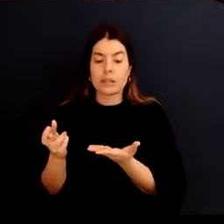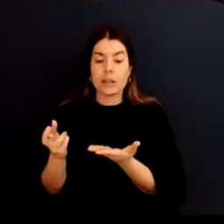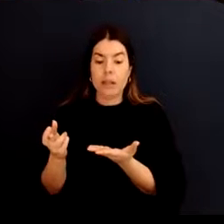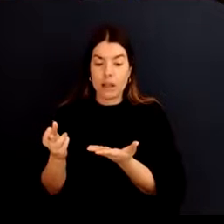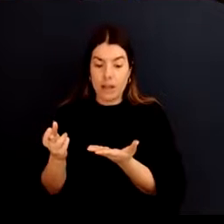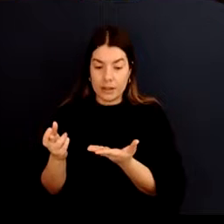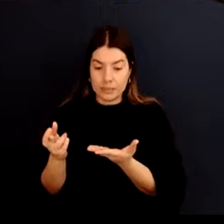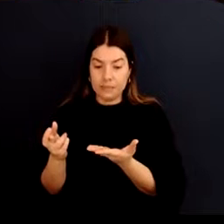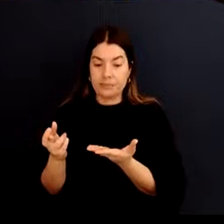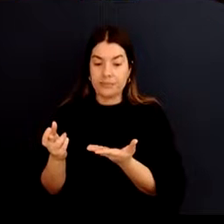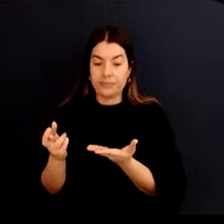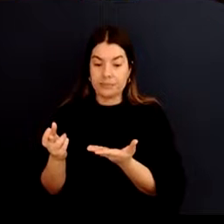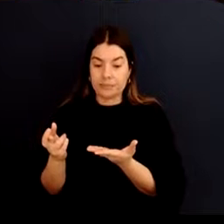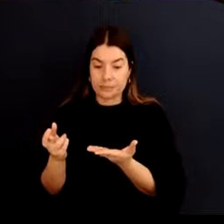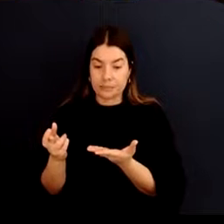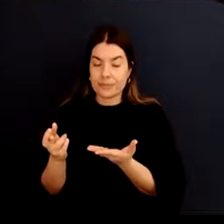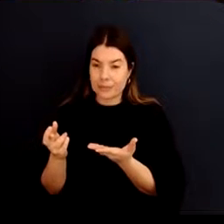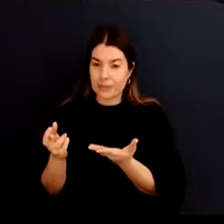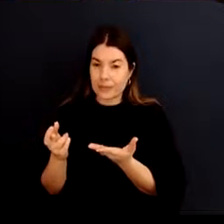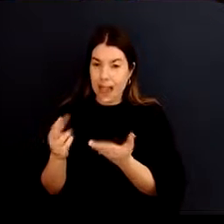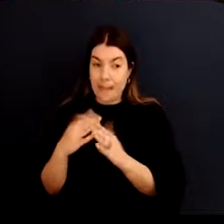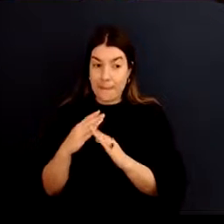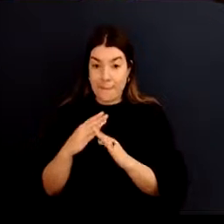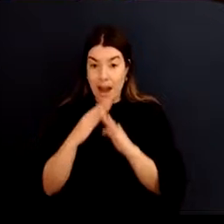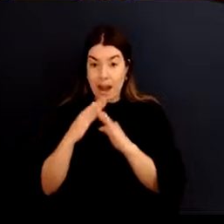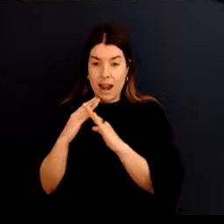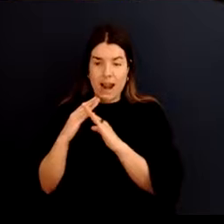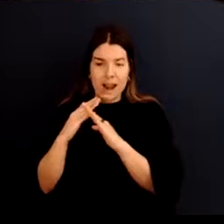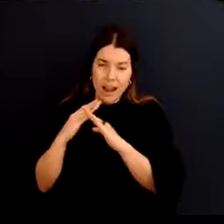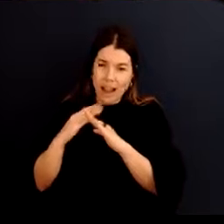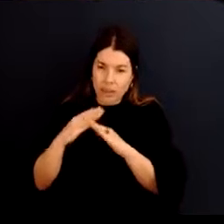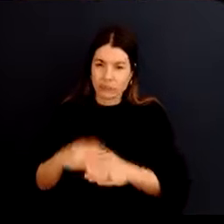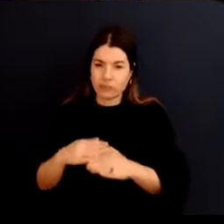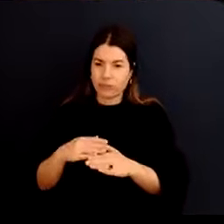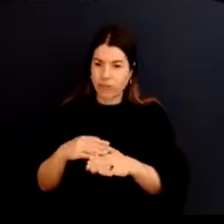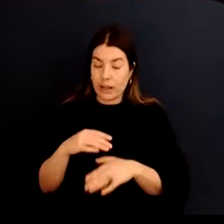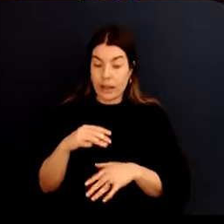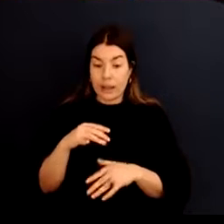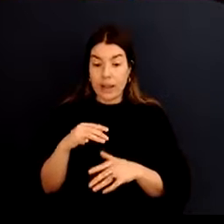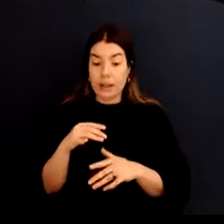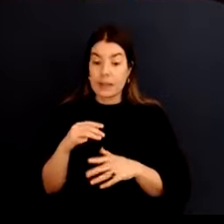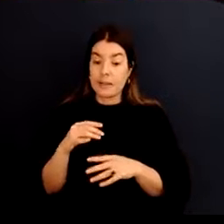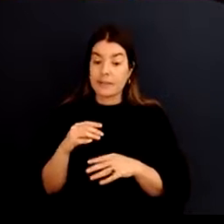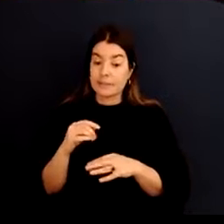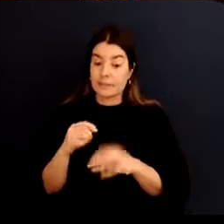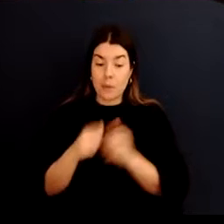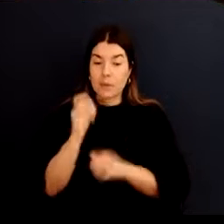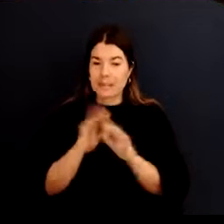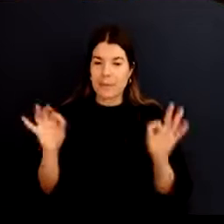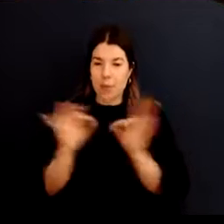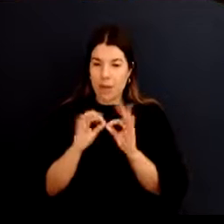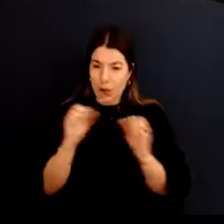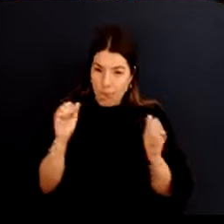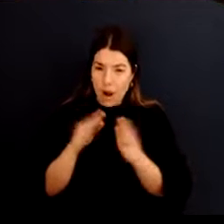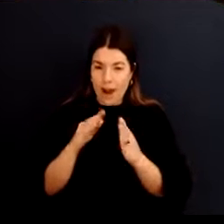the barriers to accessibility. So I believe that the biggest way to be a champion, to do anything for the disabled